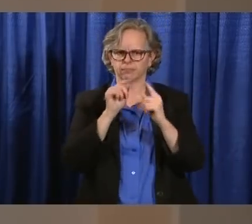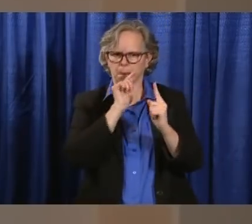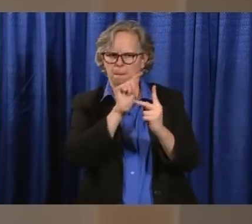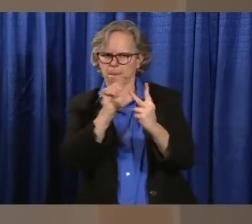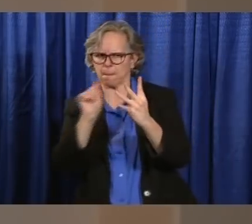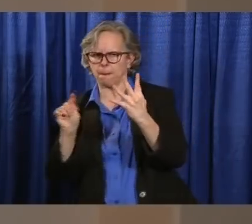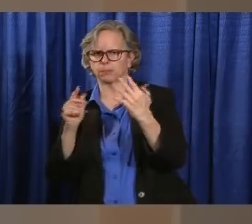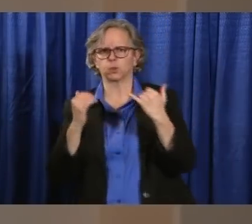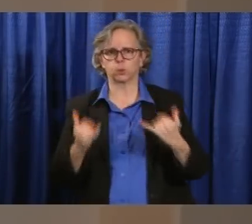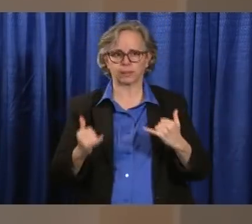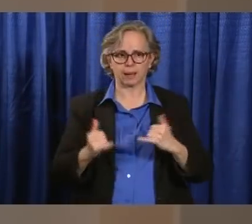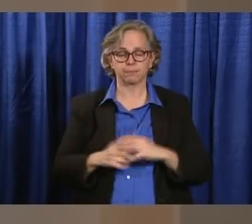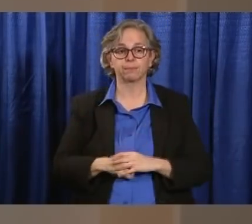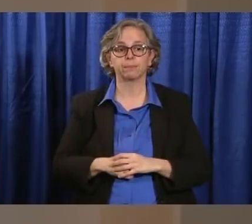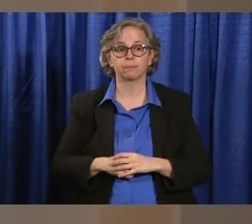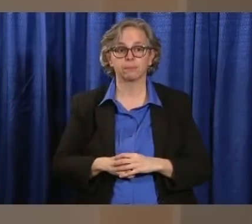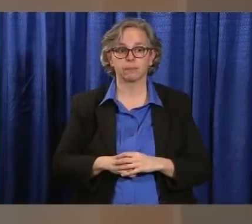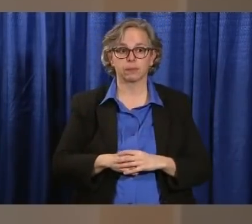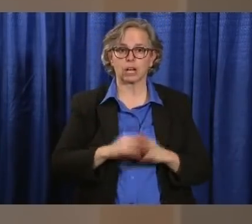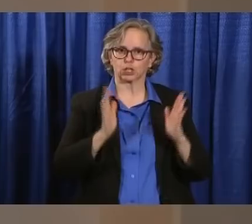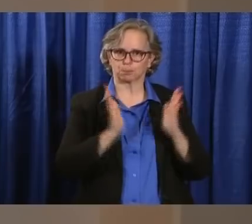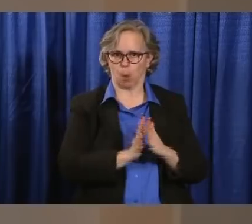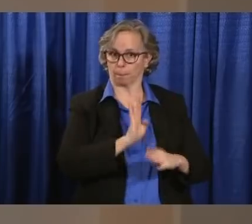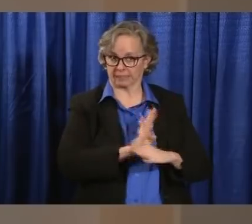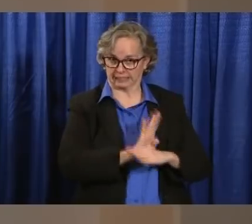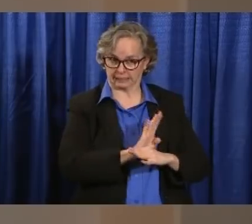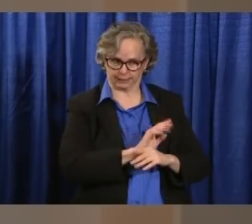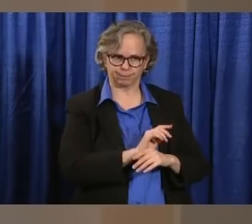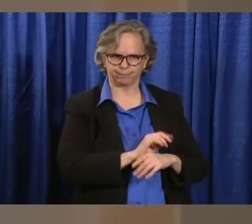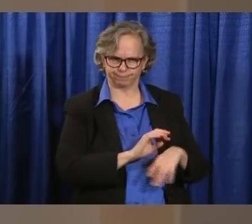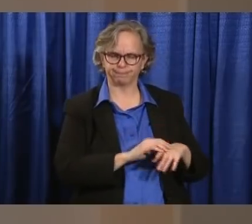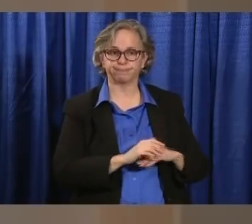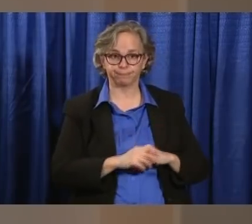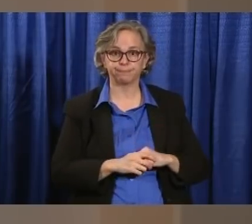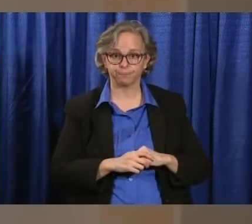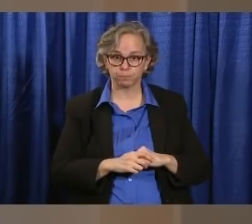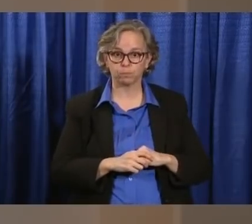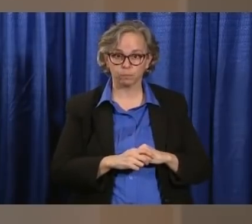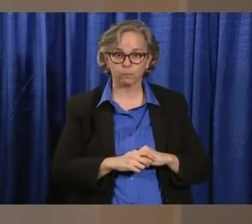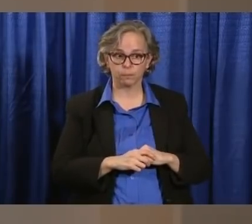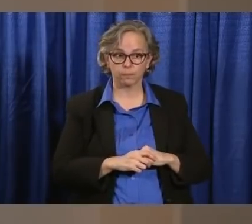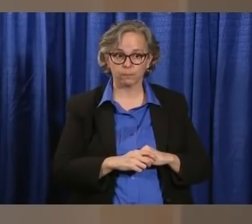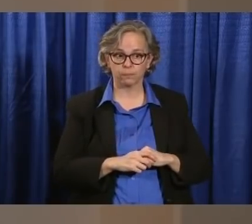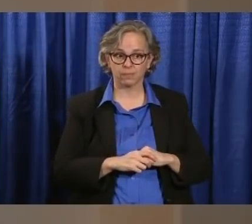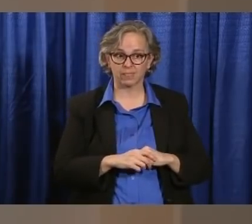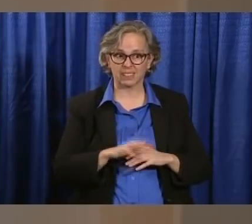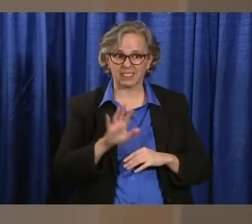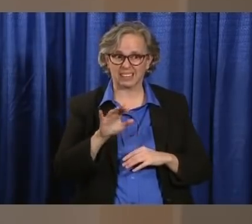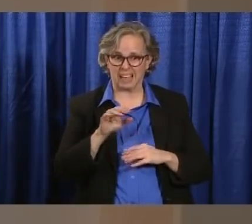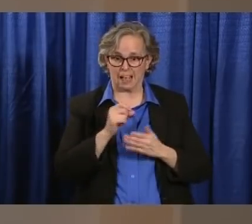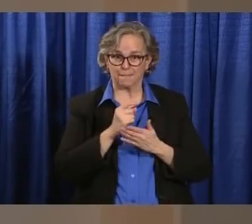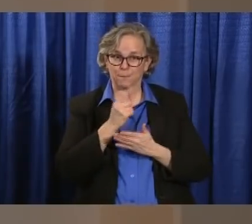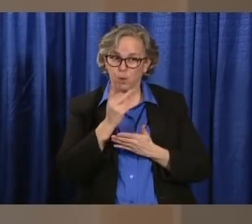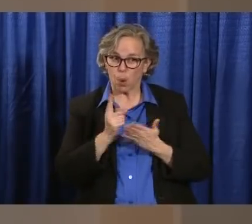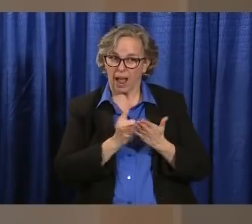with small business. Actually, just a couple hours ago, Columbus Mayor